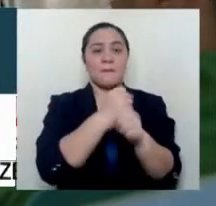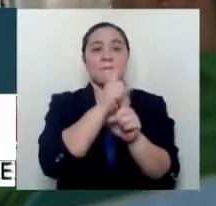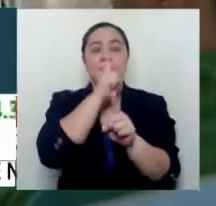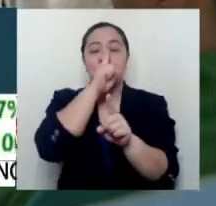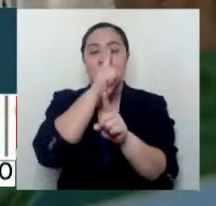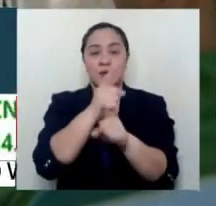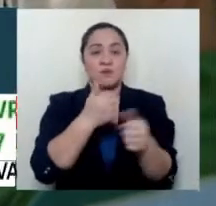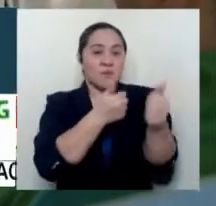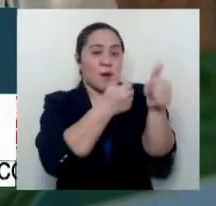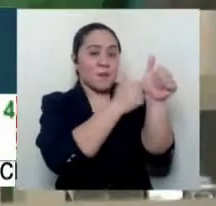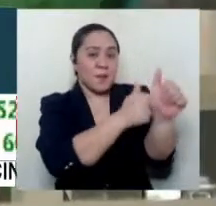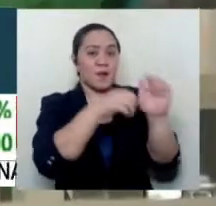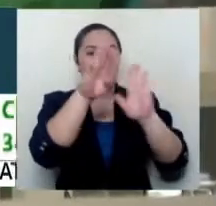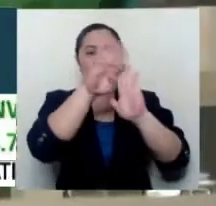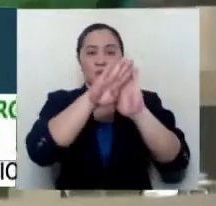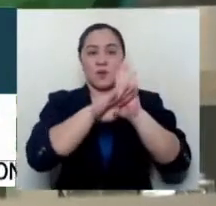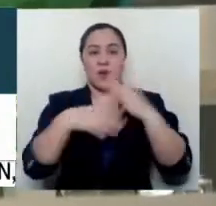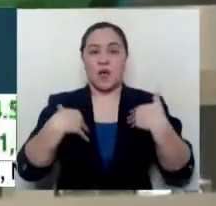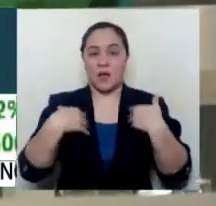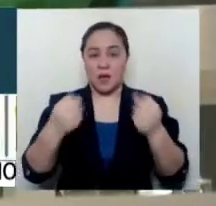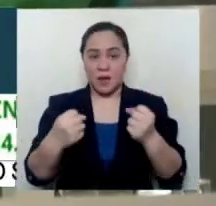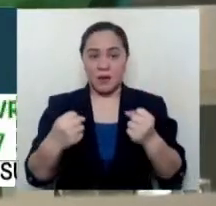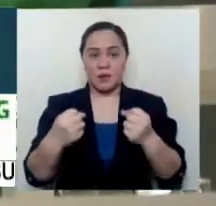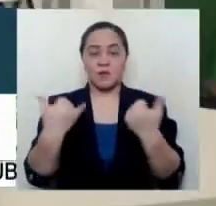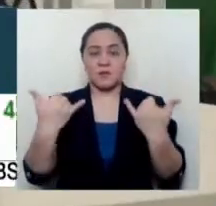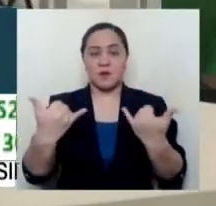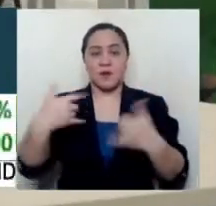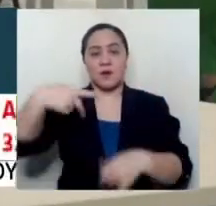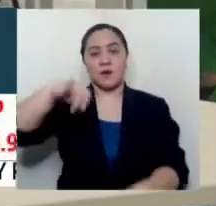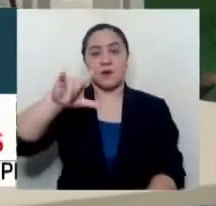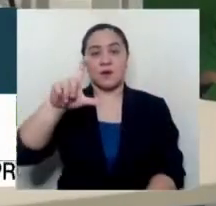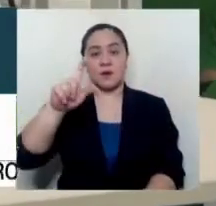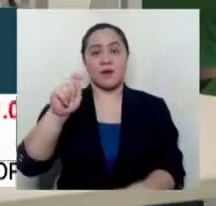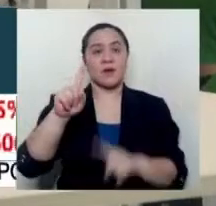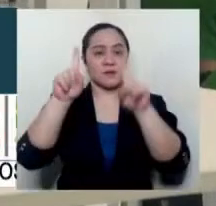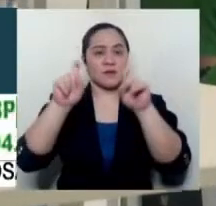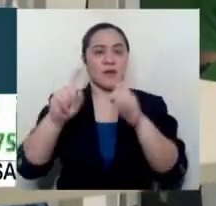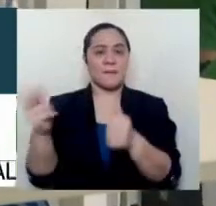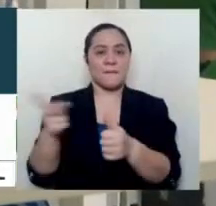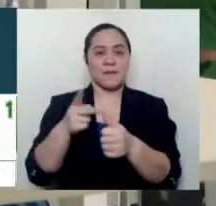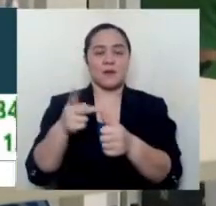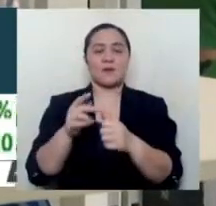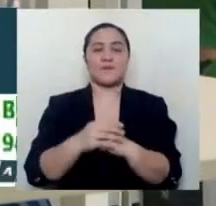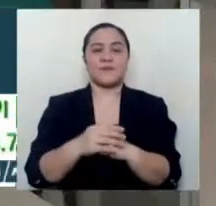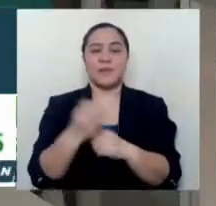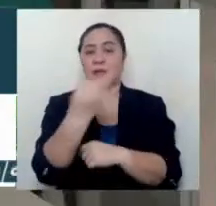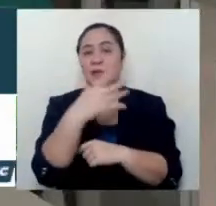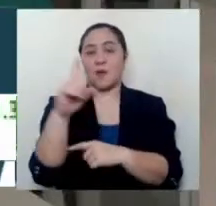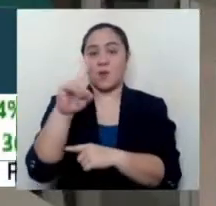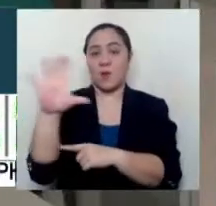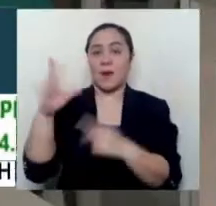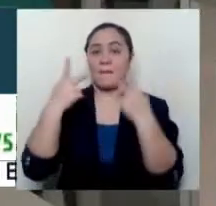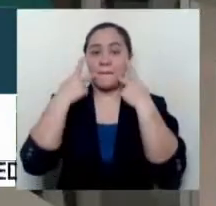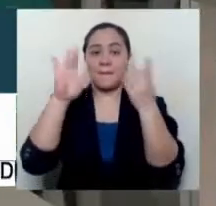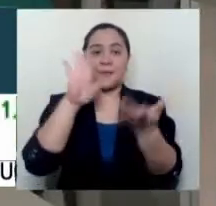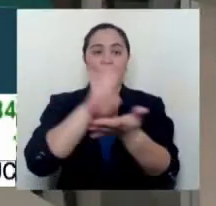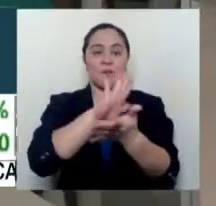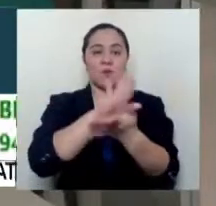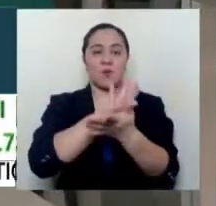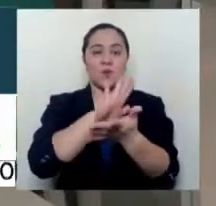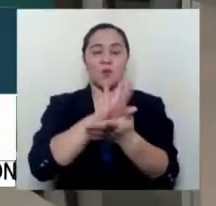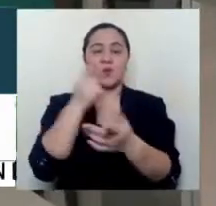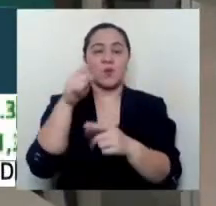health protocols will be strictly implemented during the pilot test. Around 100 public schools are set to